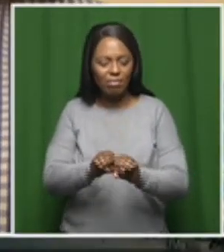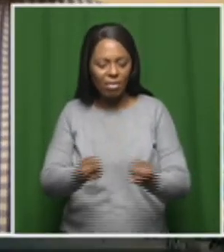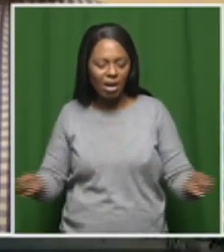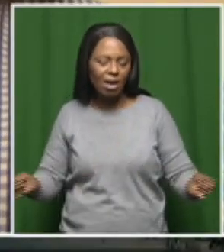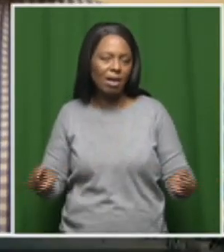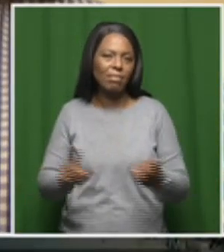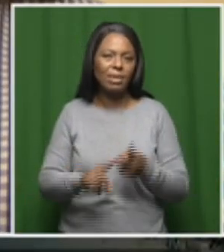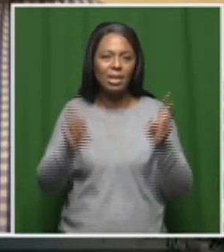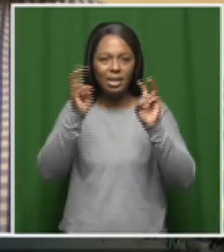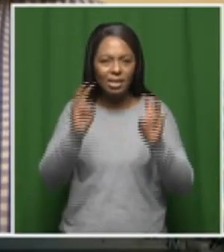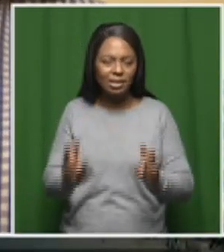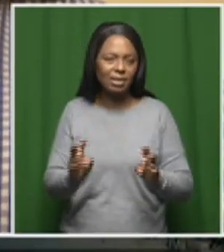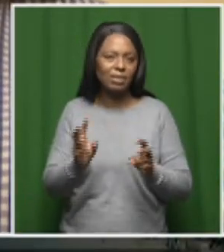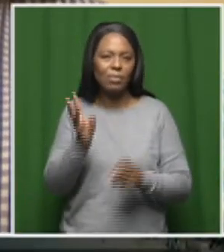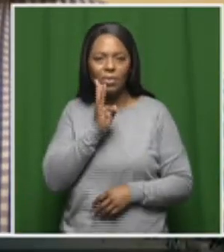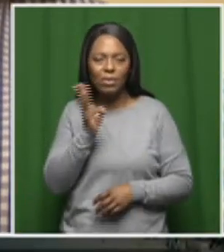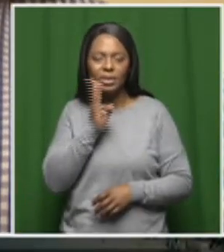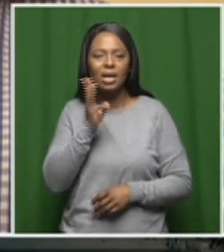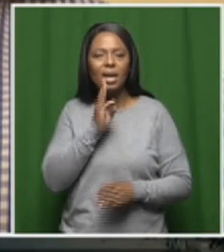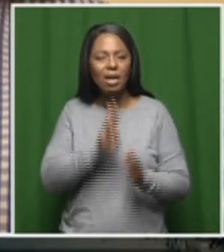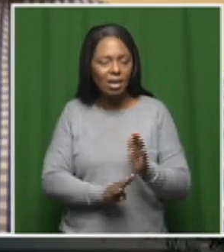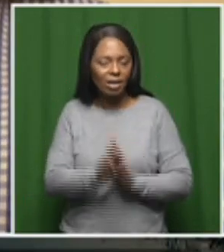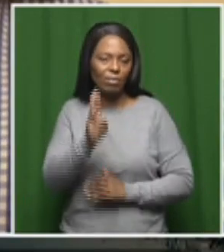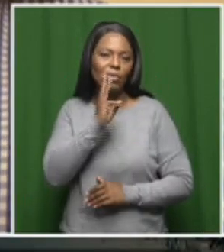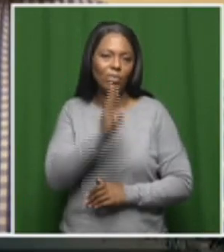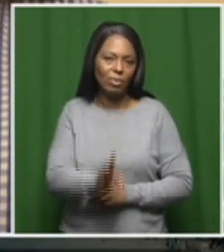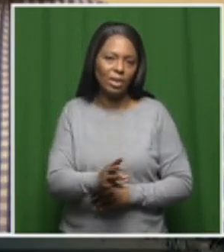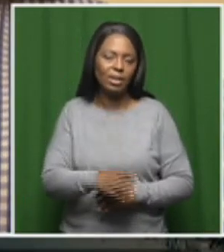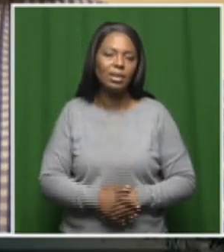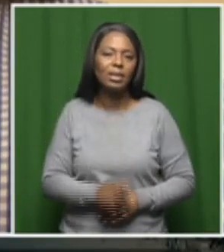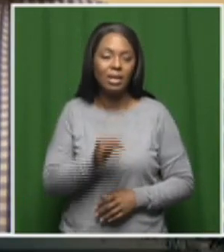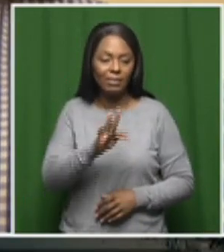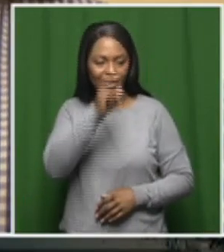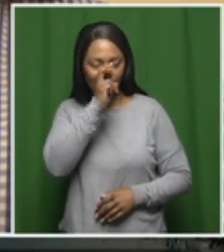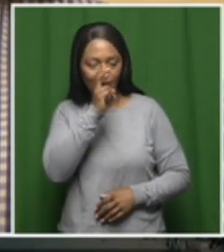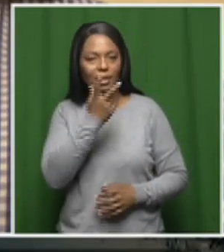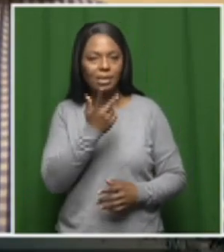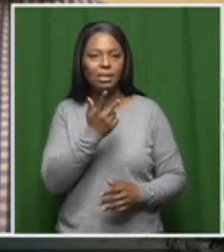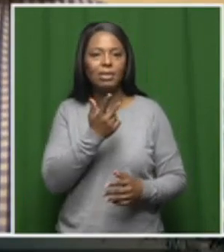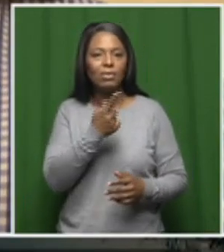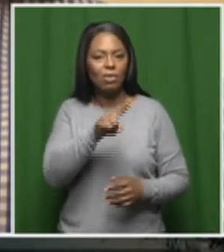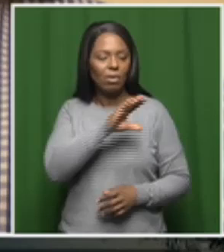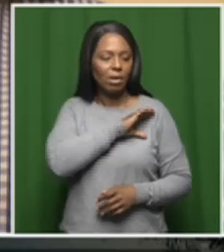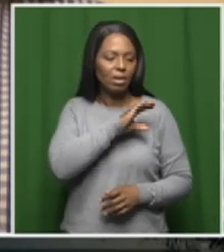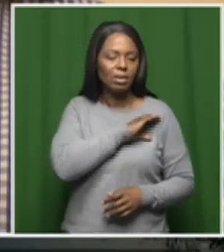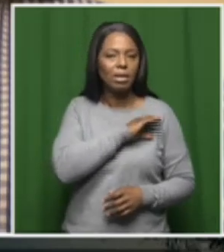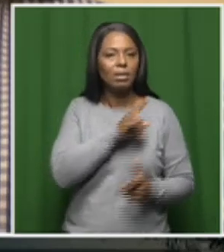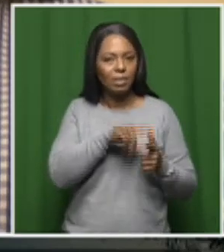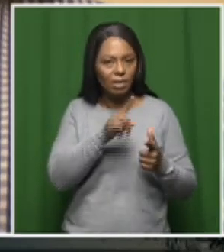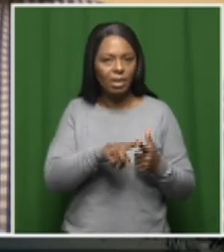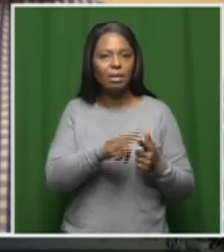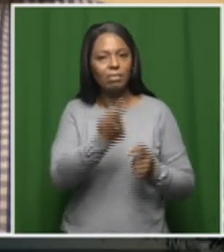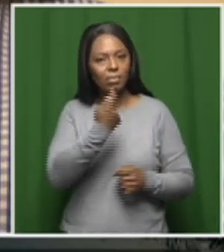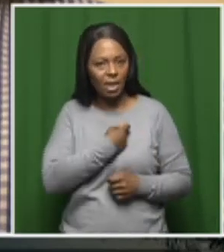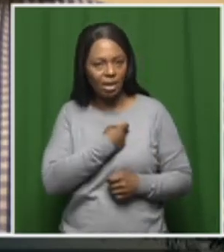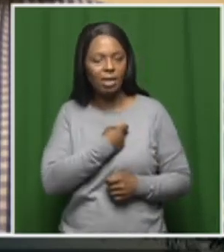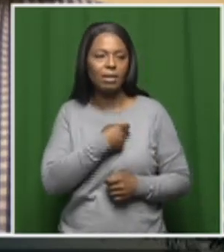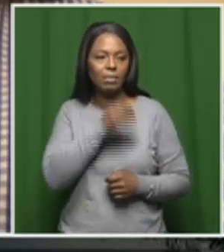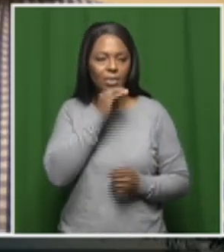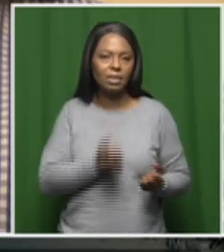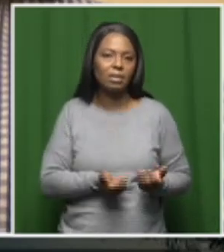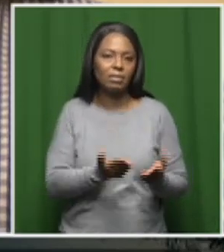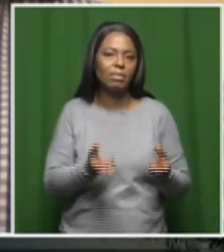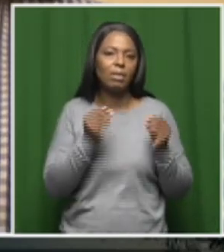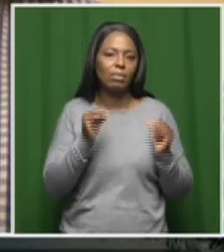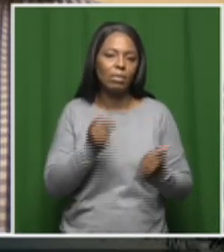you. I'm sorry to interrupt you, but we will invite you back. Absolutely. We know that this is a big issue and we'll continue to